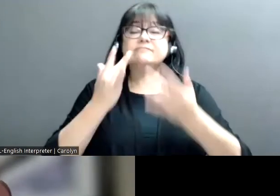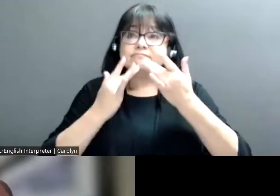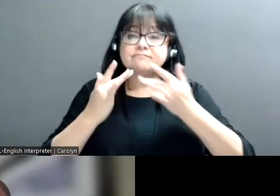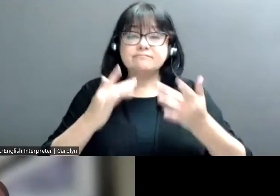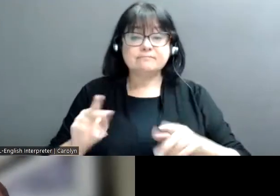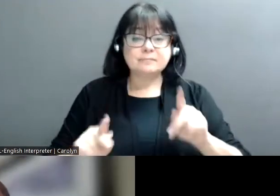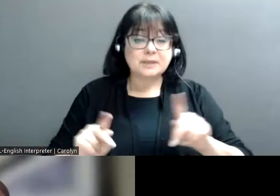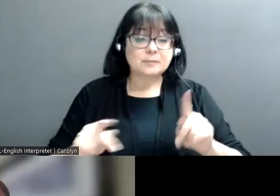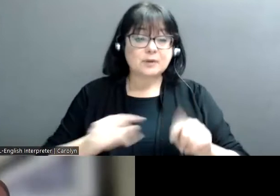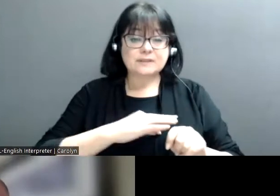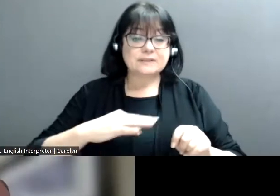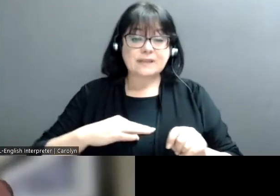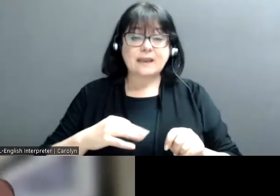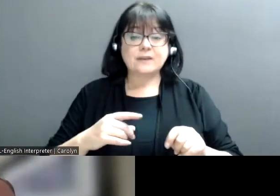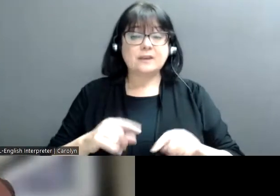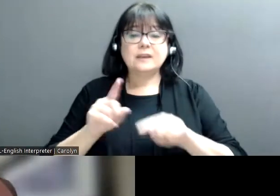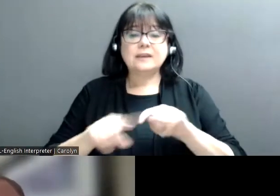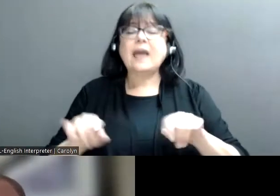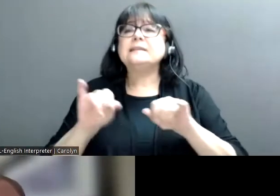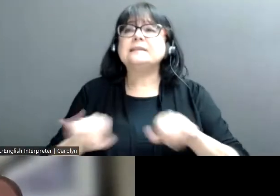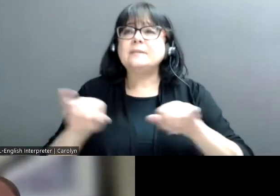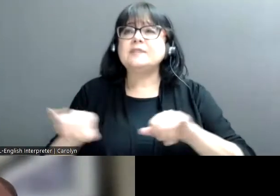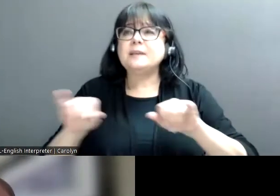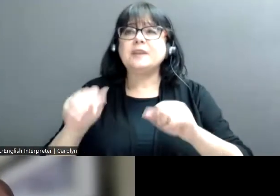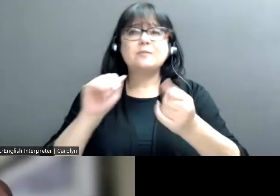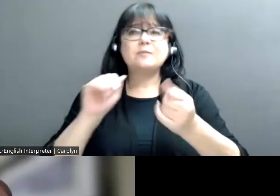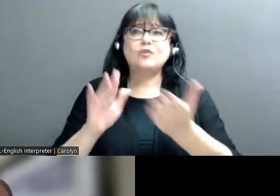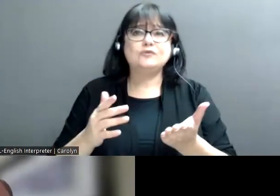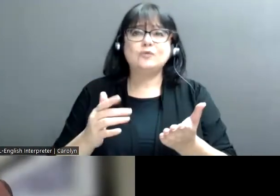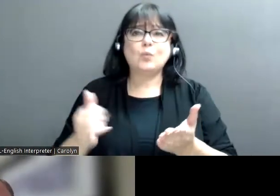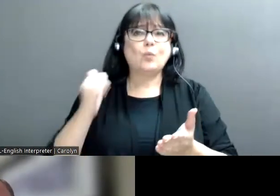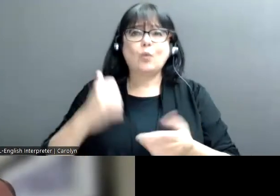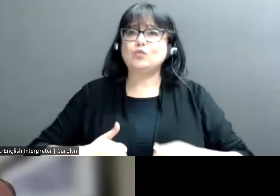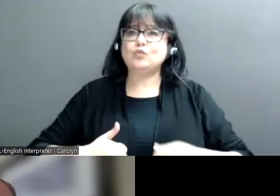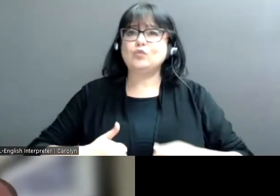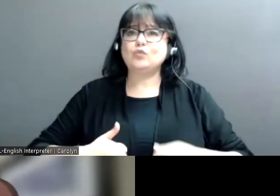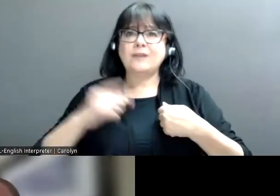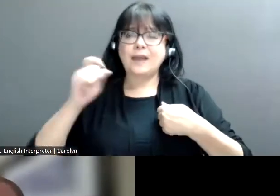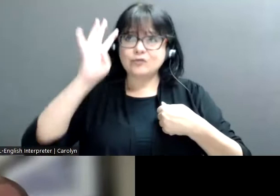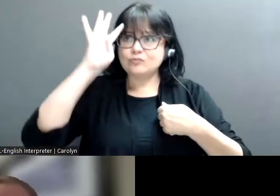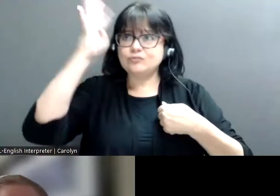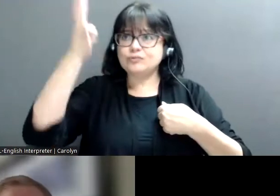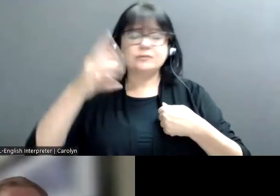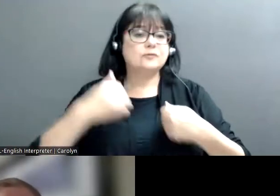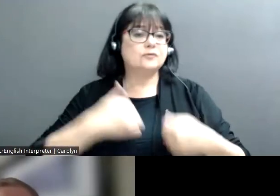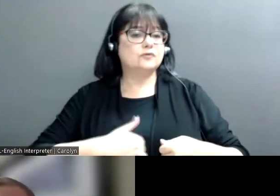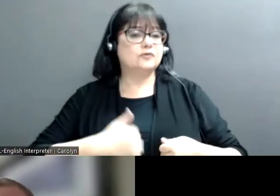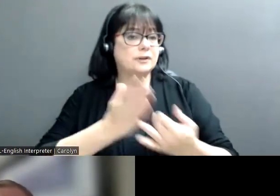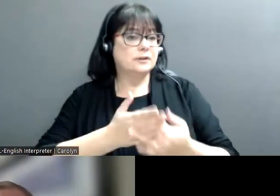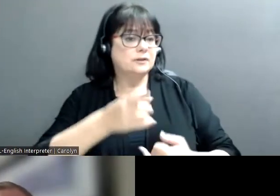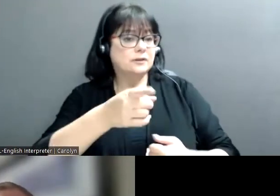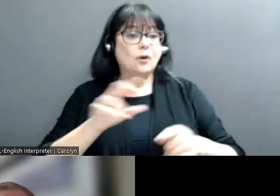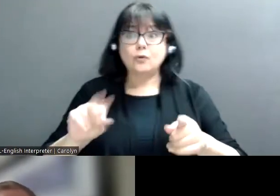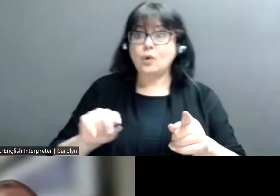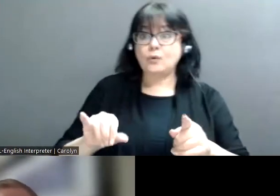outside what you've always done, or you're just not going to survive in this environment. And Yeah, sorry, go ahead. Yeah, no, it's great. And